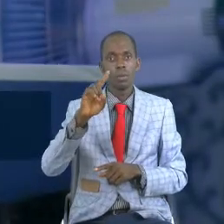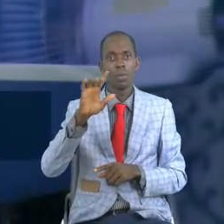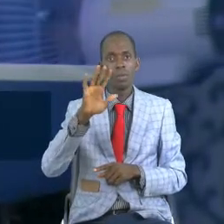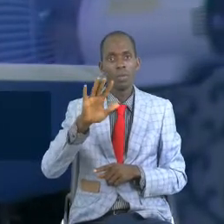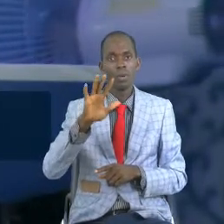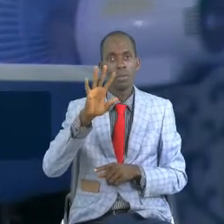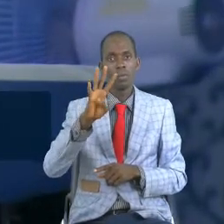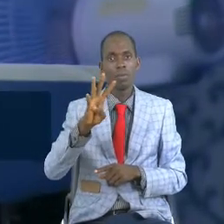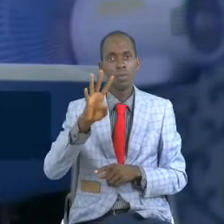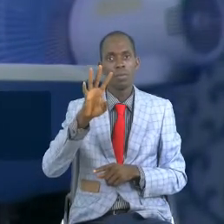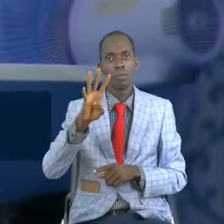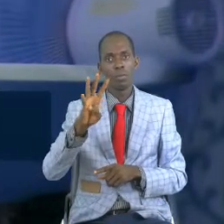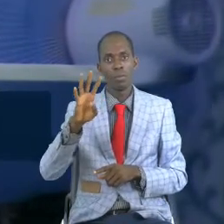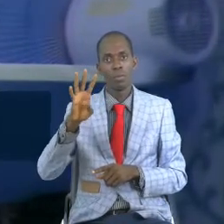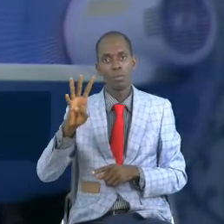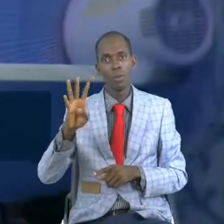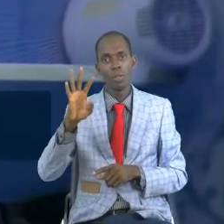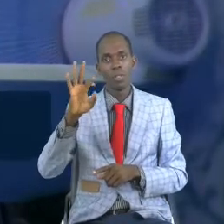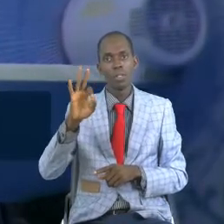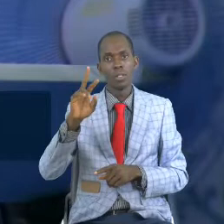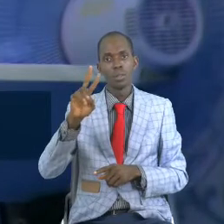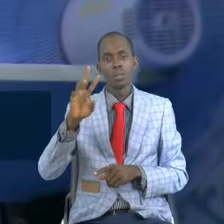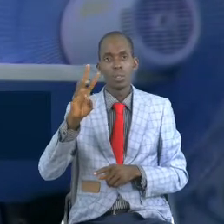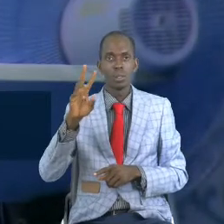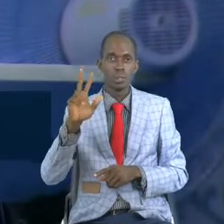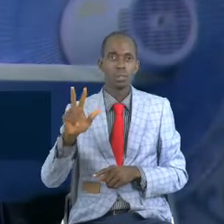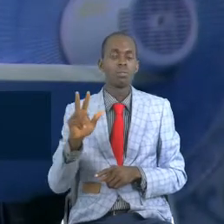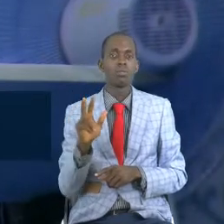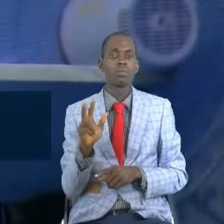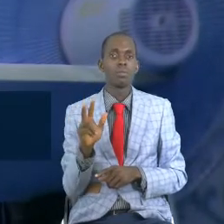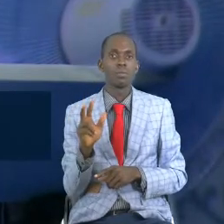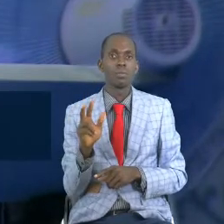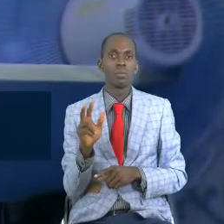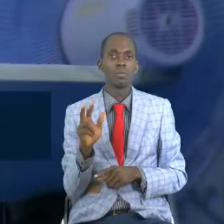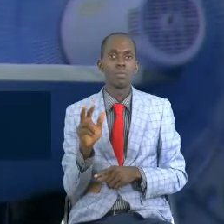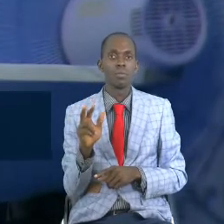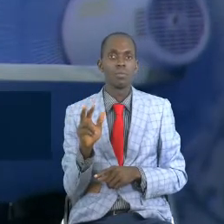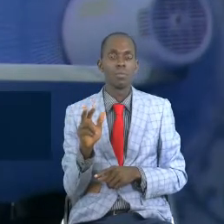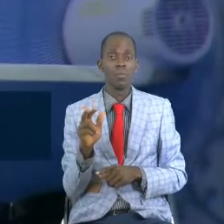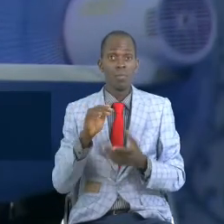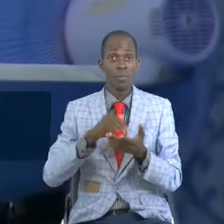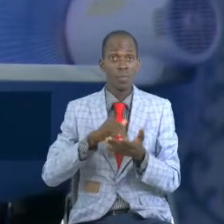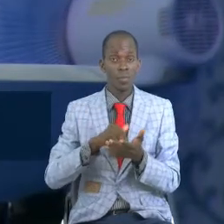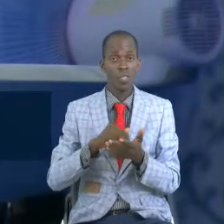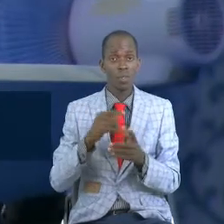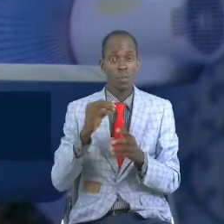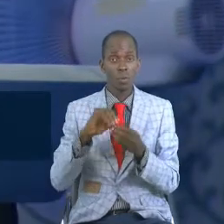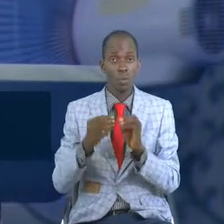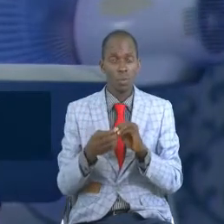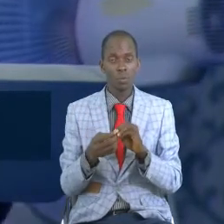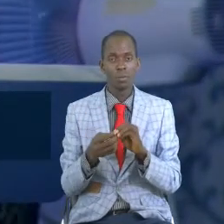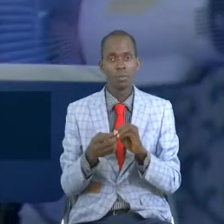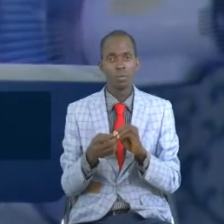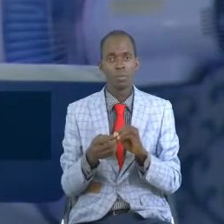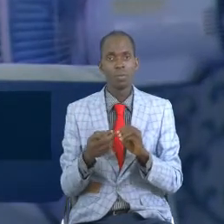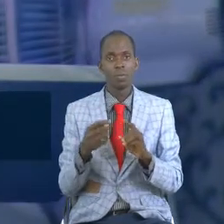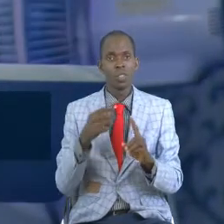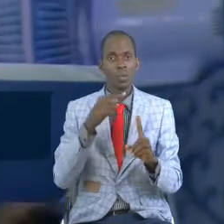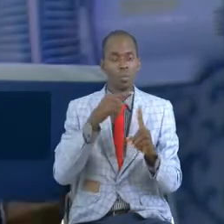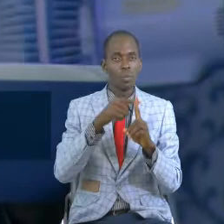two six three take number again plus two three